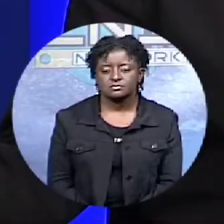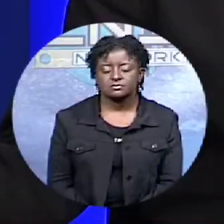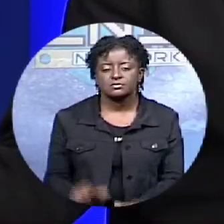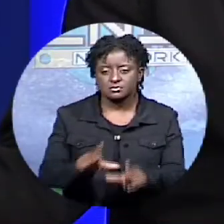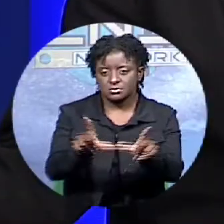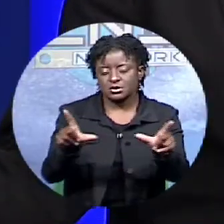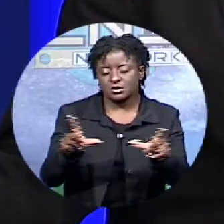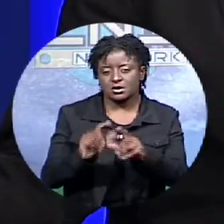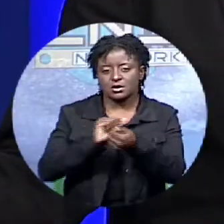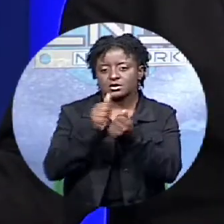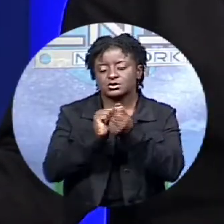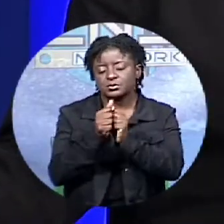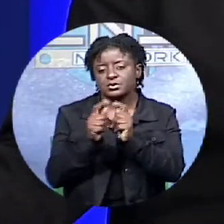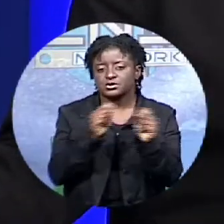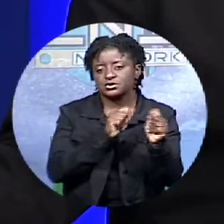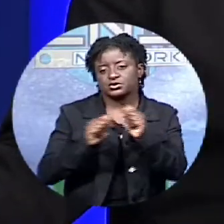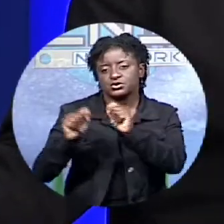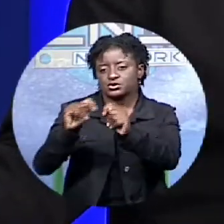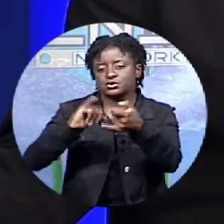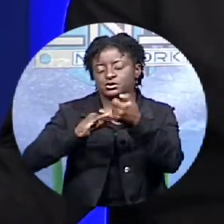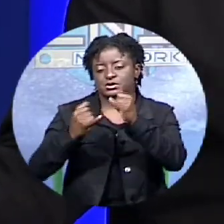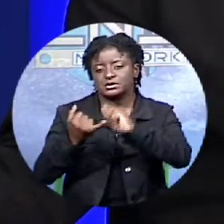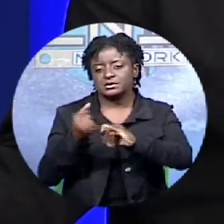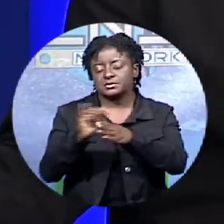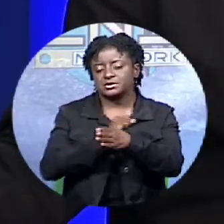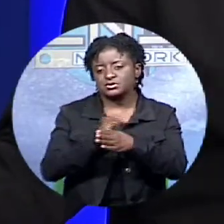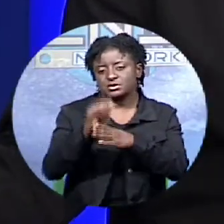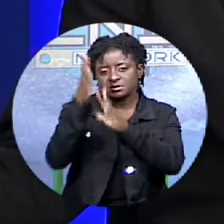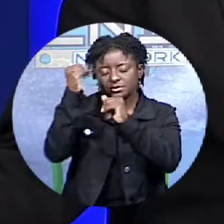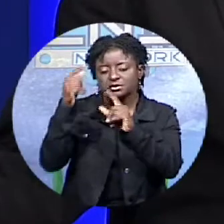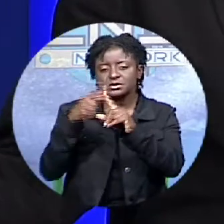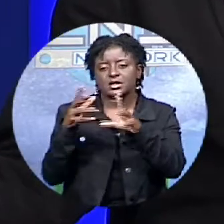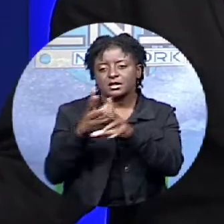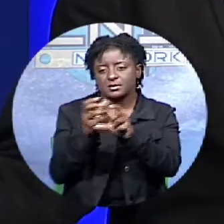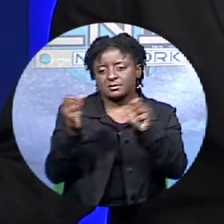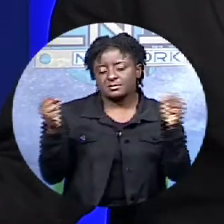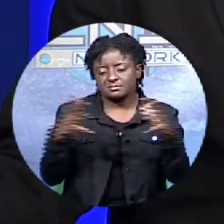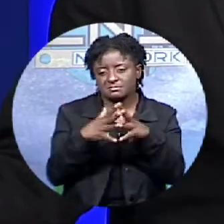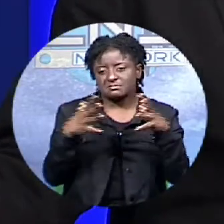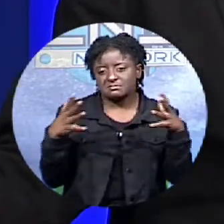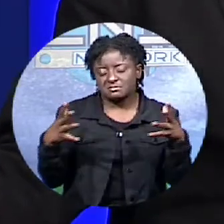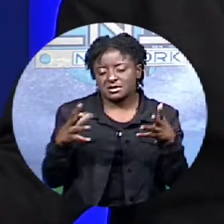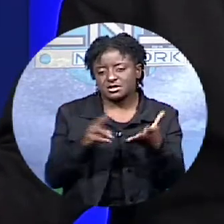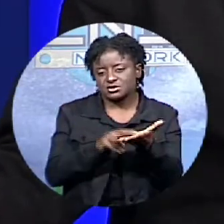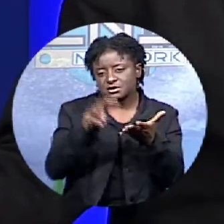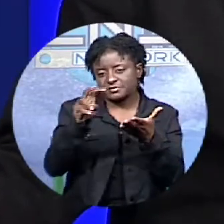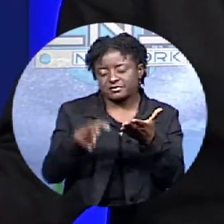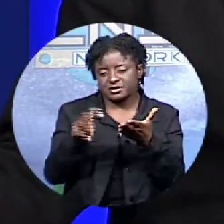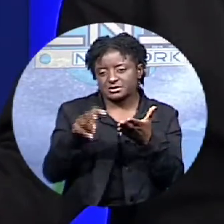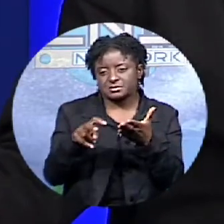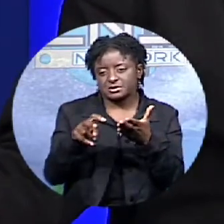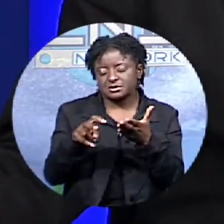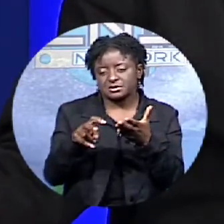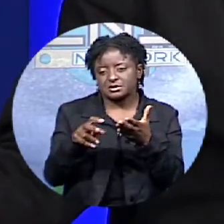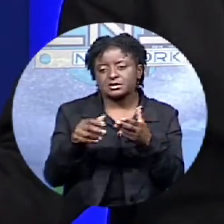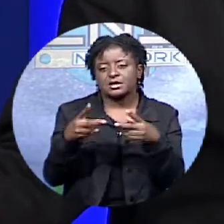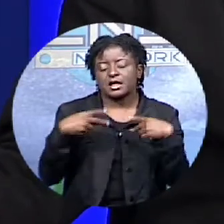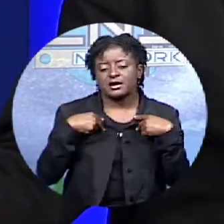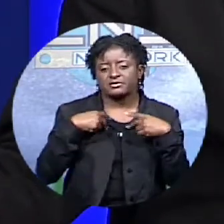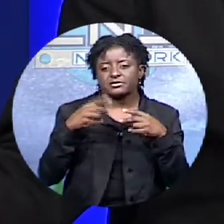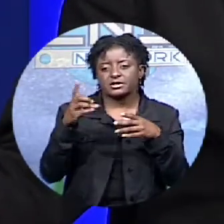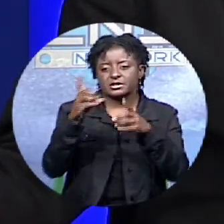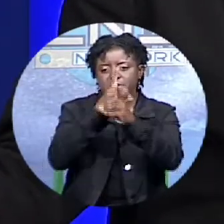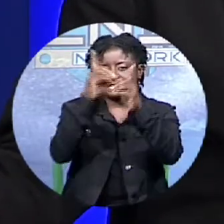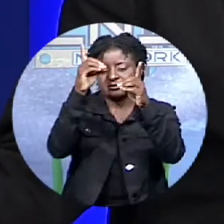The local sports tourism industry expected to get a major injection as Conference USA announced today that it will host a Division I